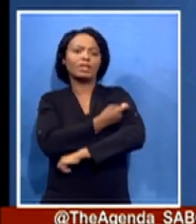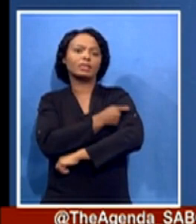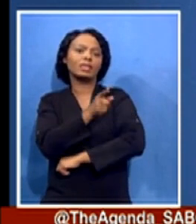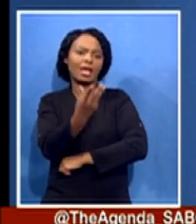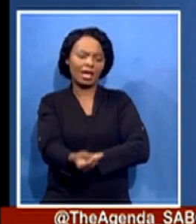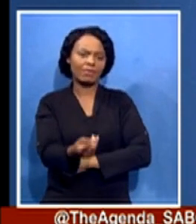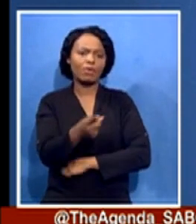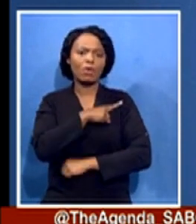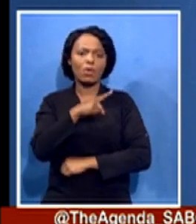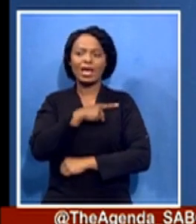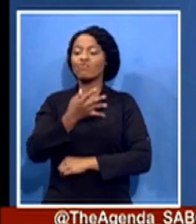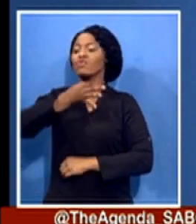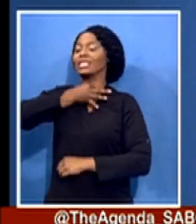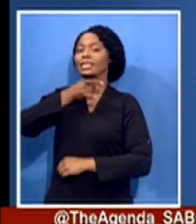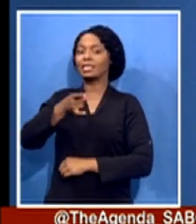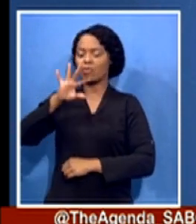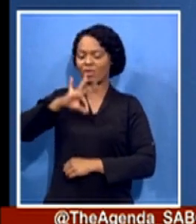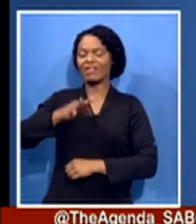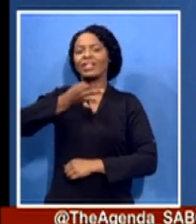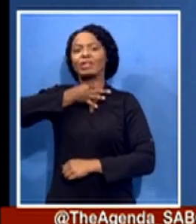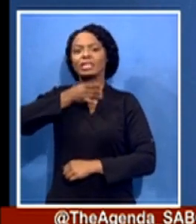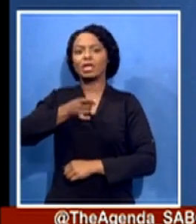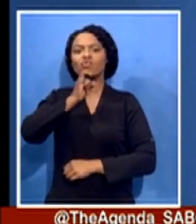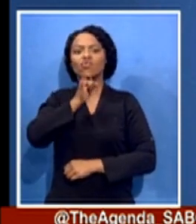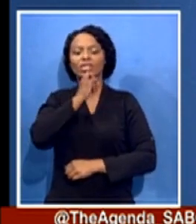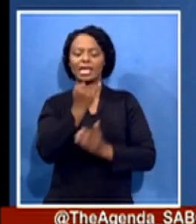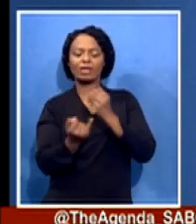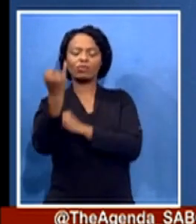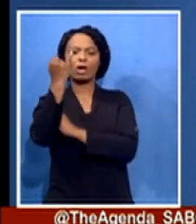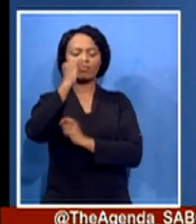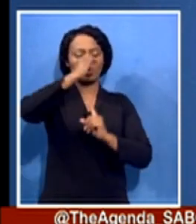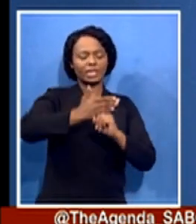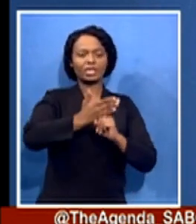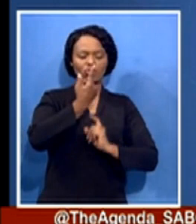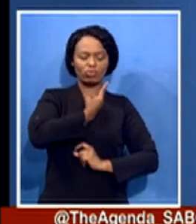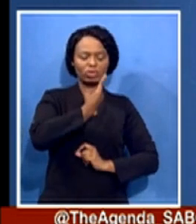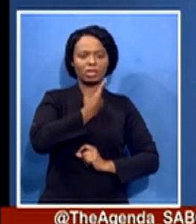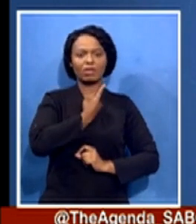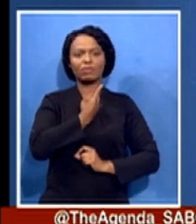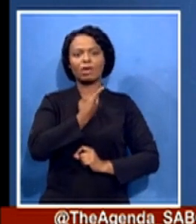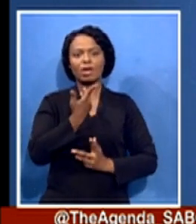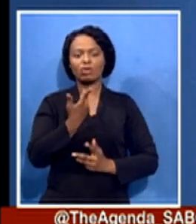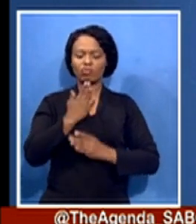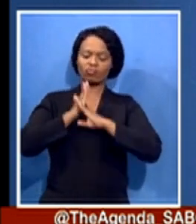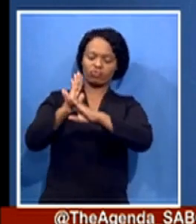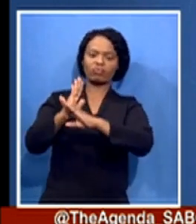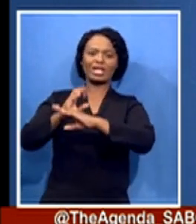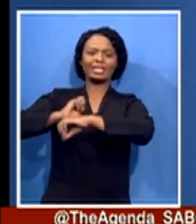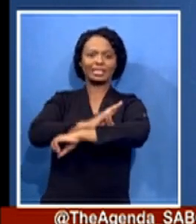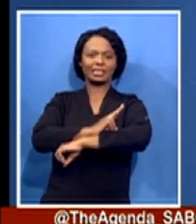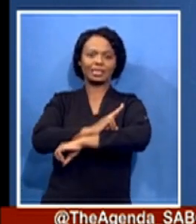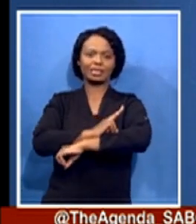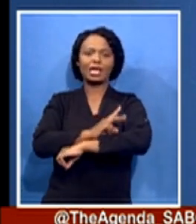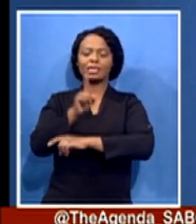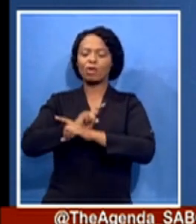to you as an individual, to protect you as an individual against disease, to protect the community and to get society back